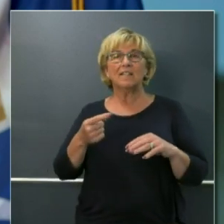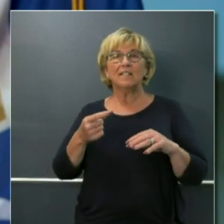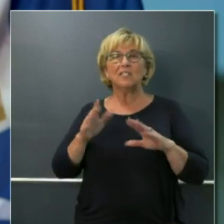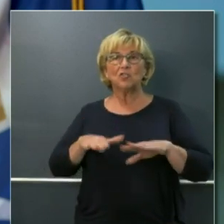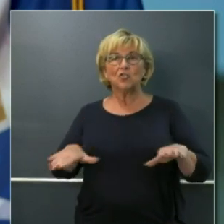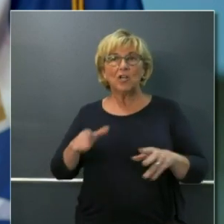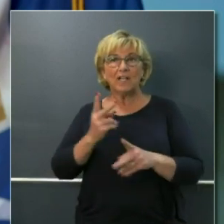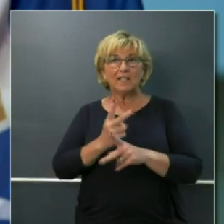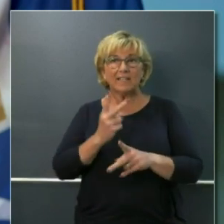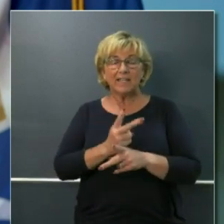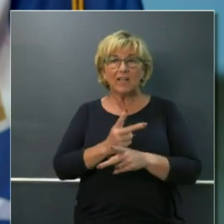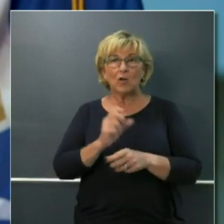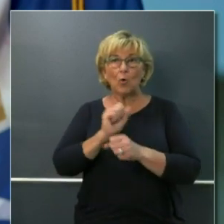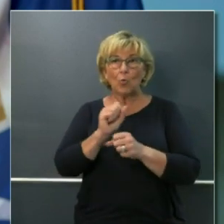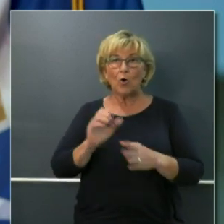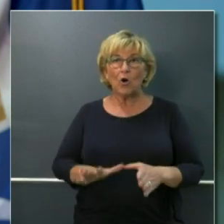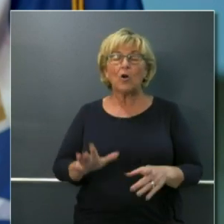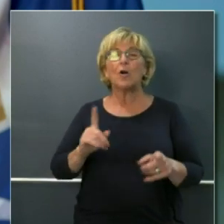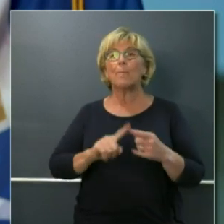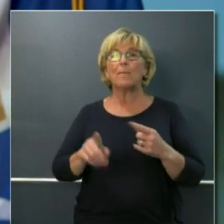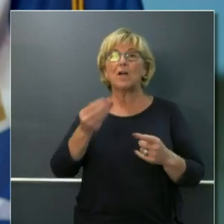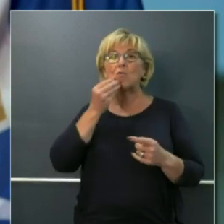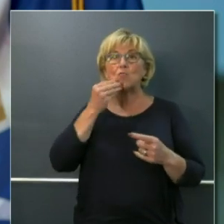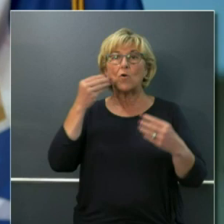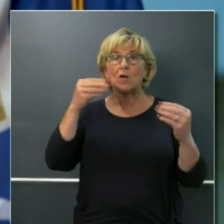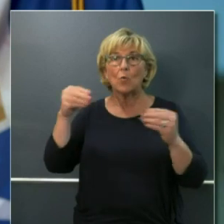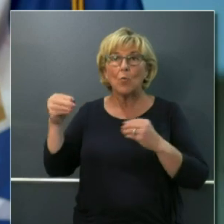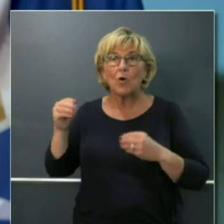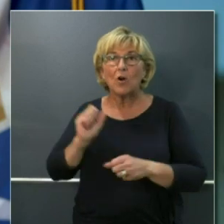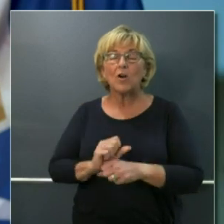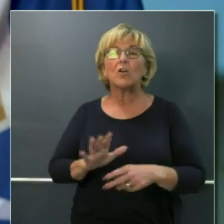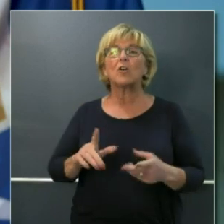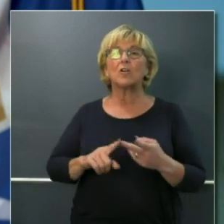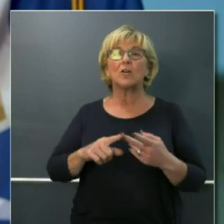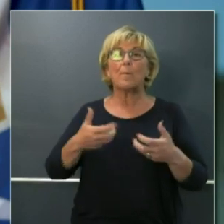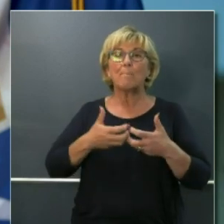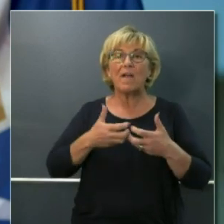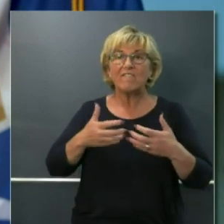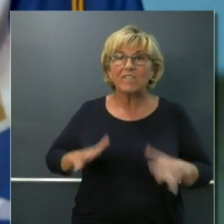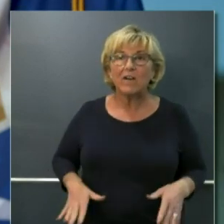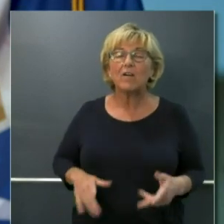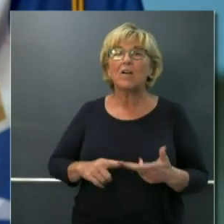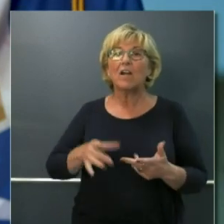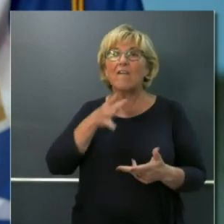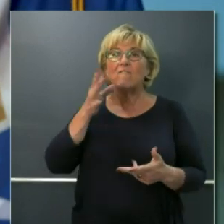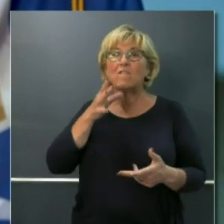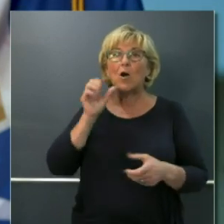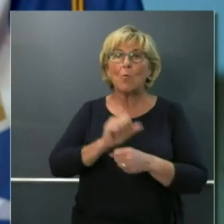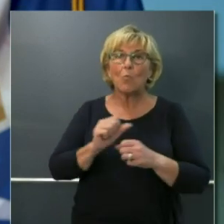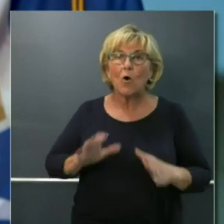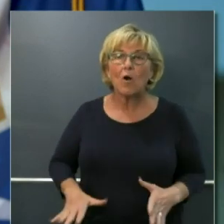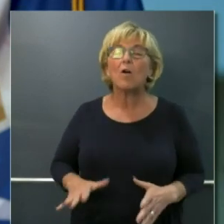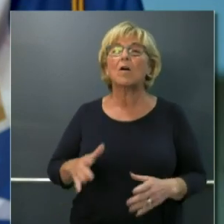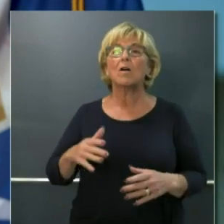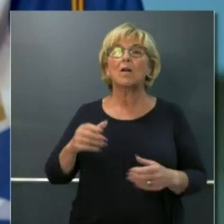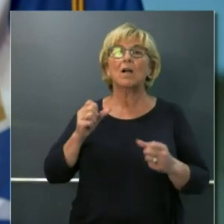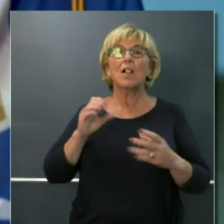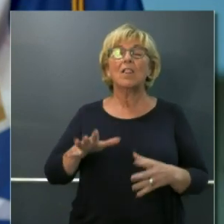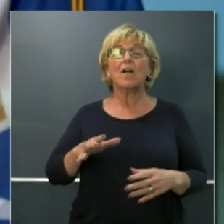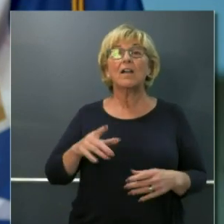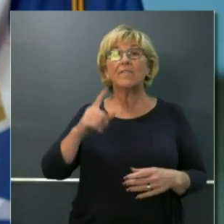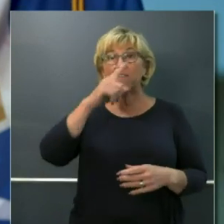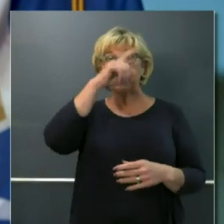supports, in-home supportive service workers, grocery workers, logistics workers, manufacturers, farm workers. We have a lot of